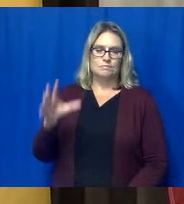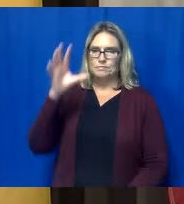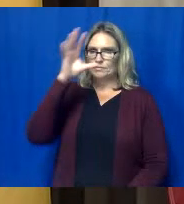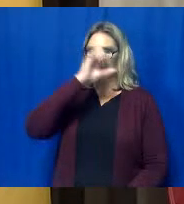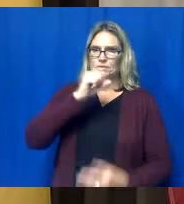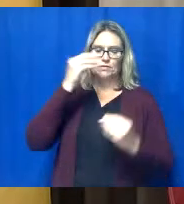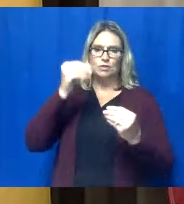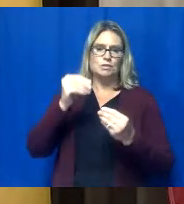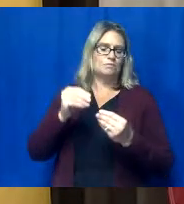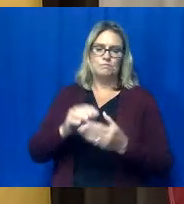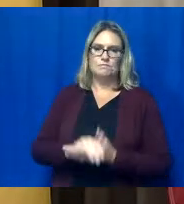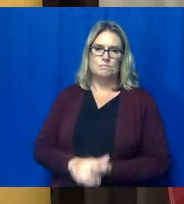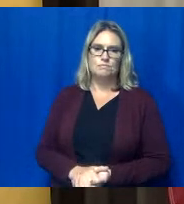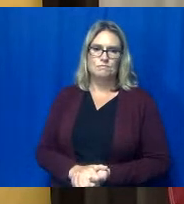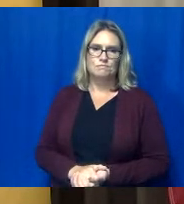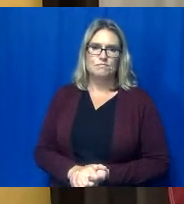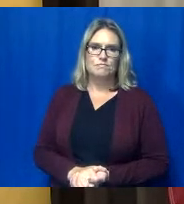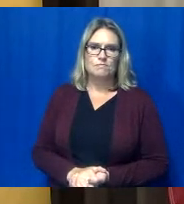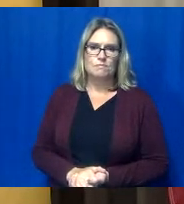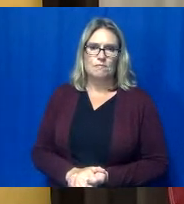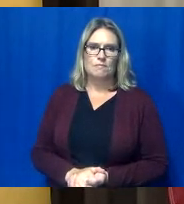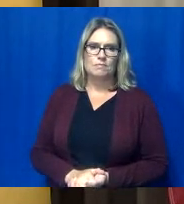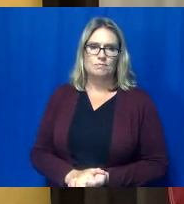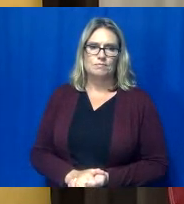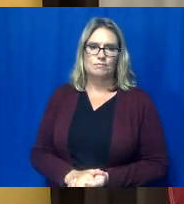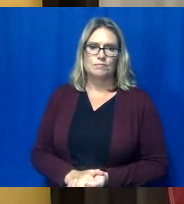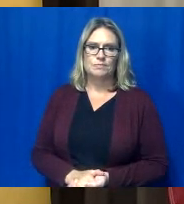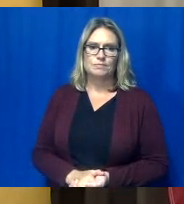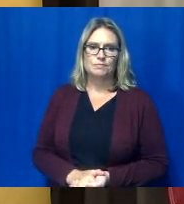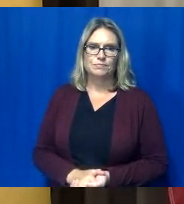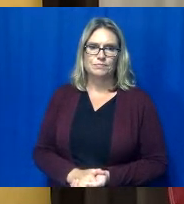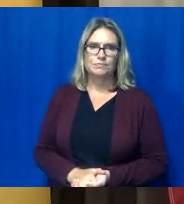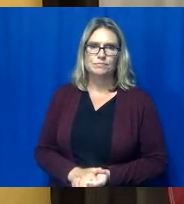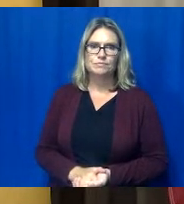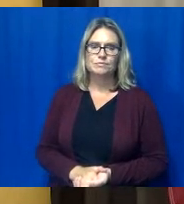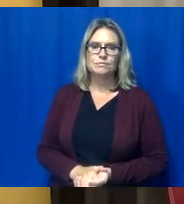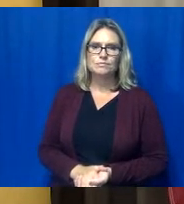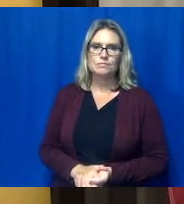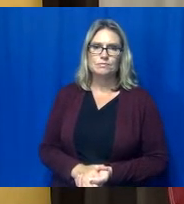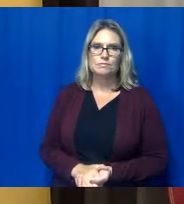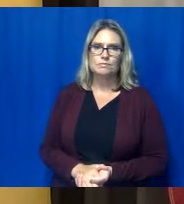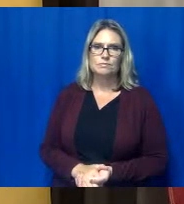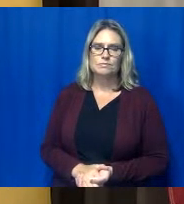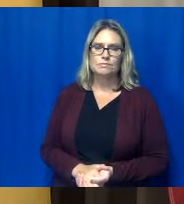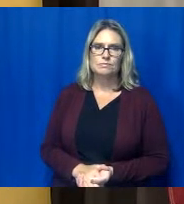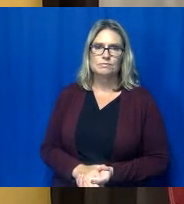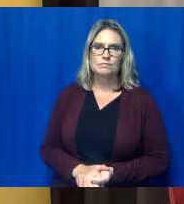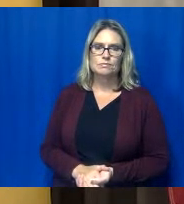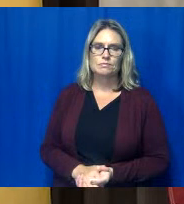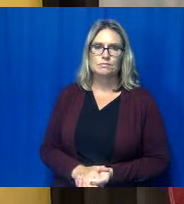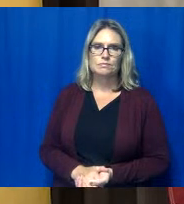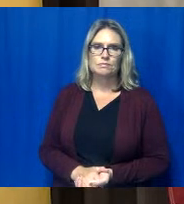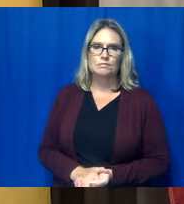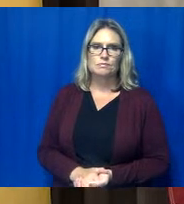wish. But if I would start over again, I would trust the people of New Brunswick as much as possible.